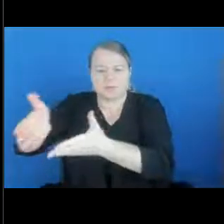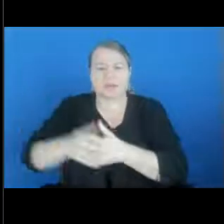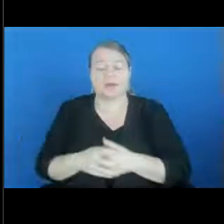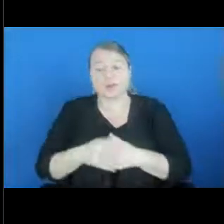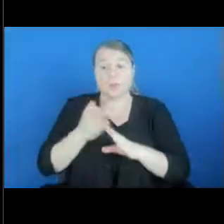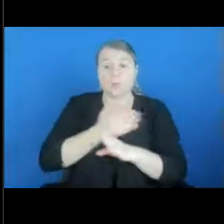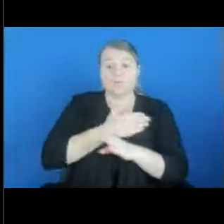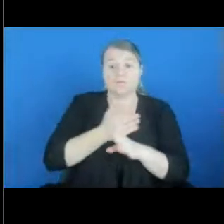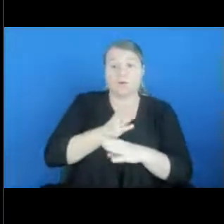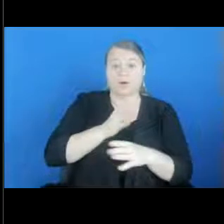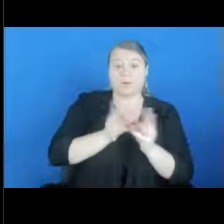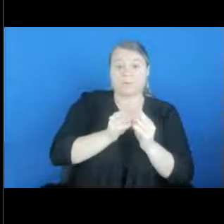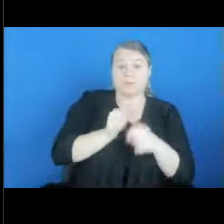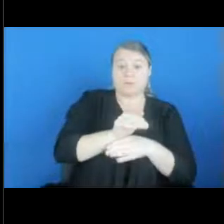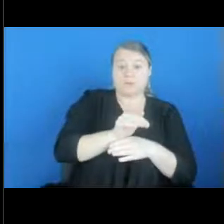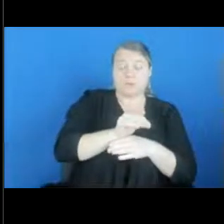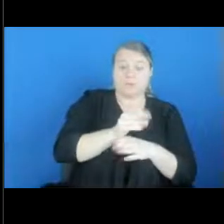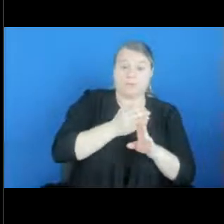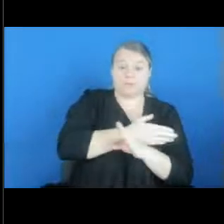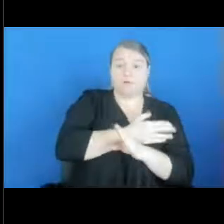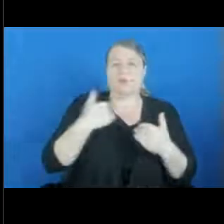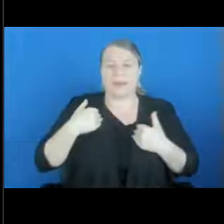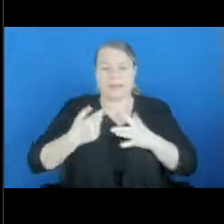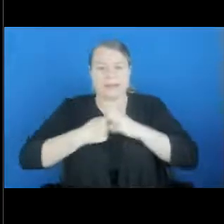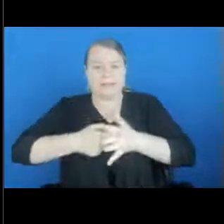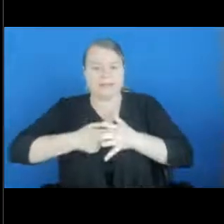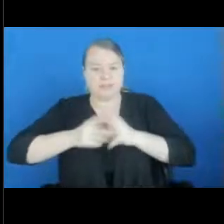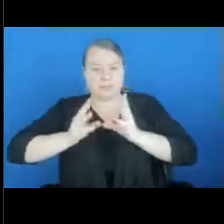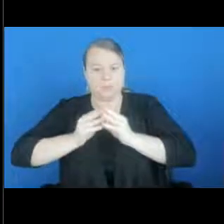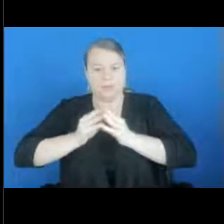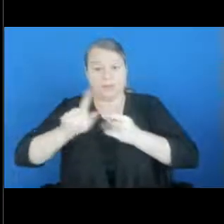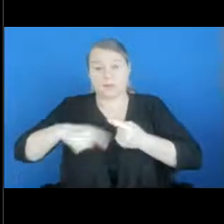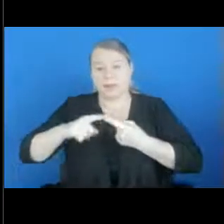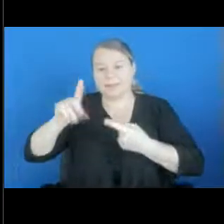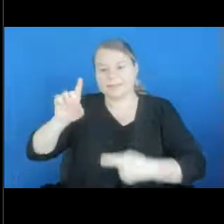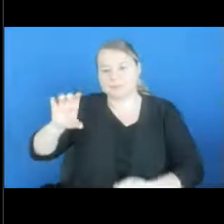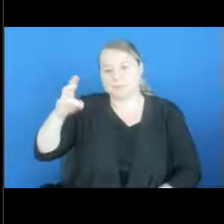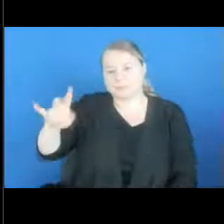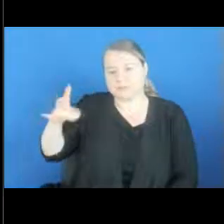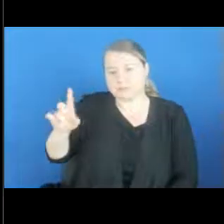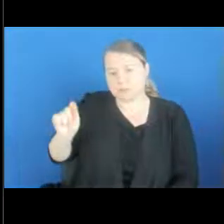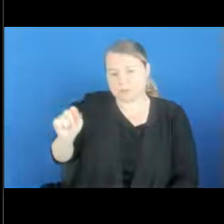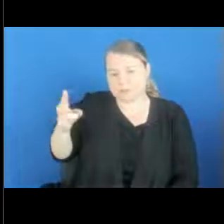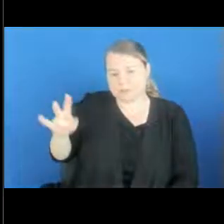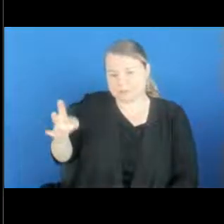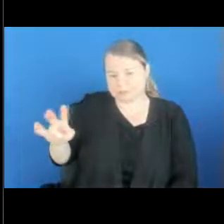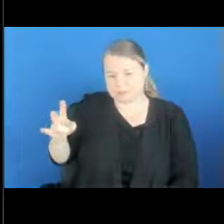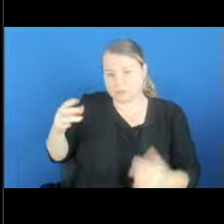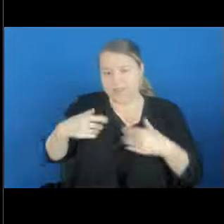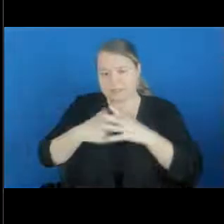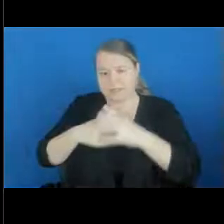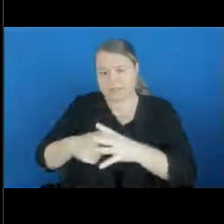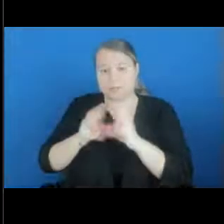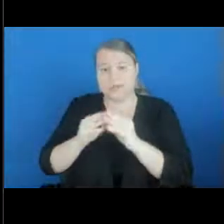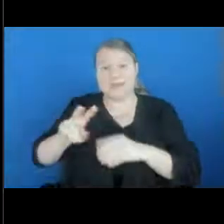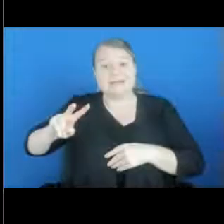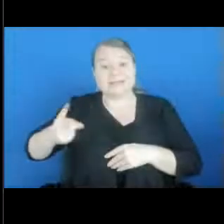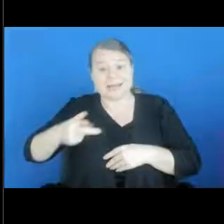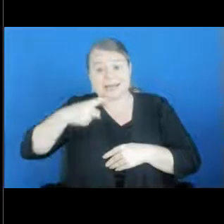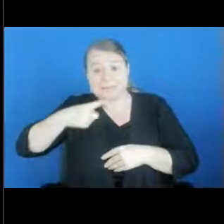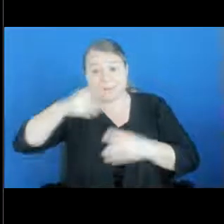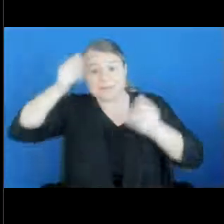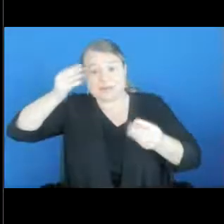tonight, we had an initial public information meeting on December 17th, 2017, and a second public information meeting